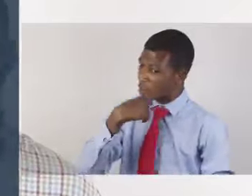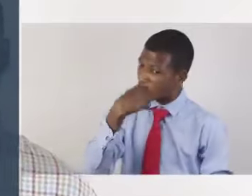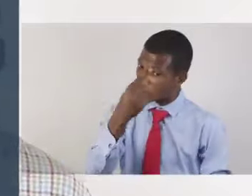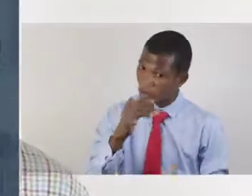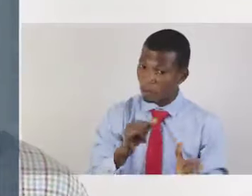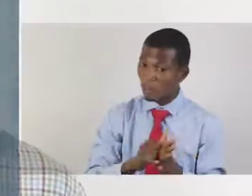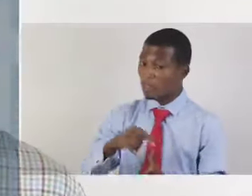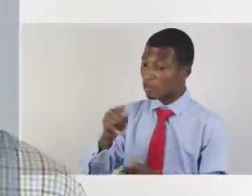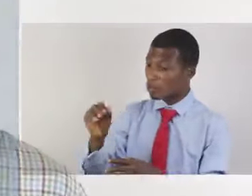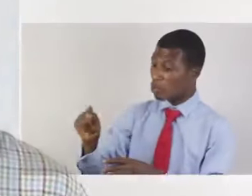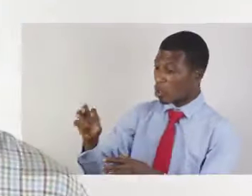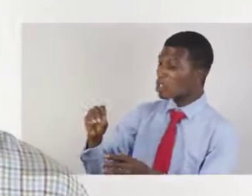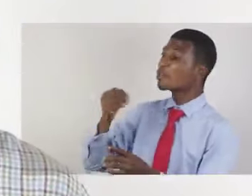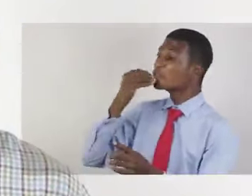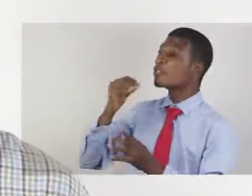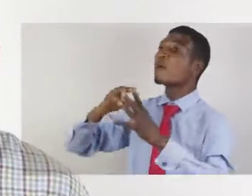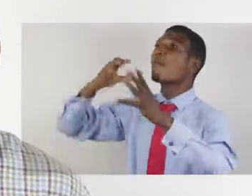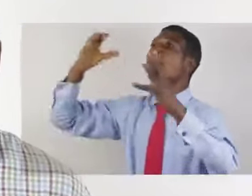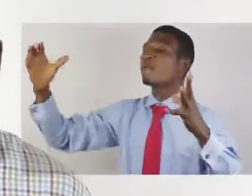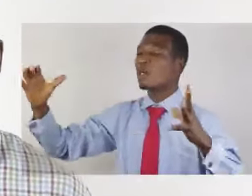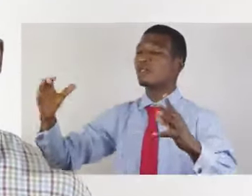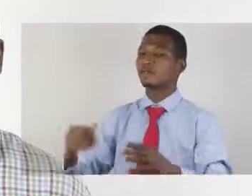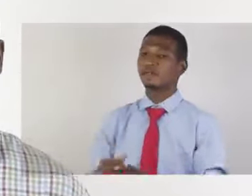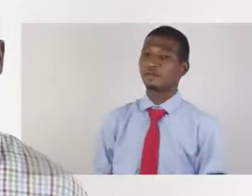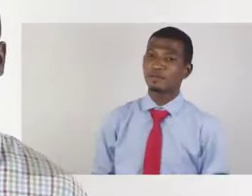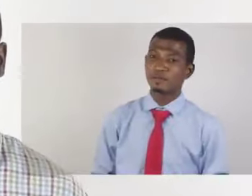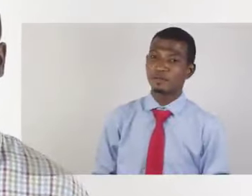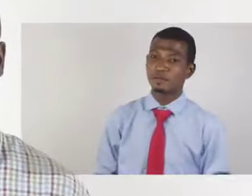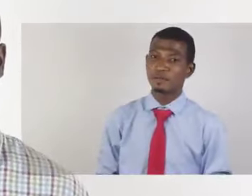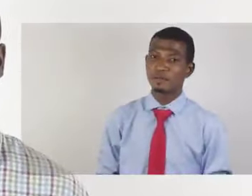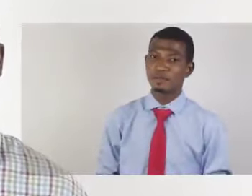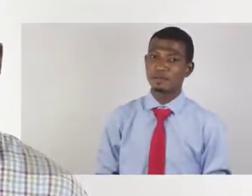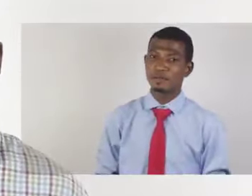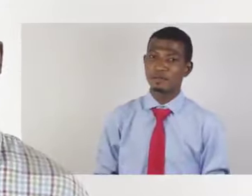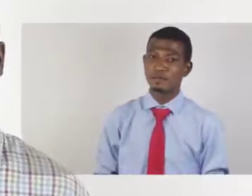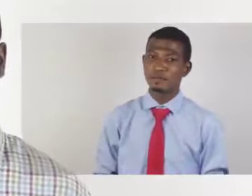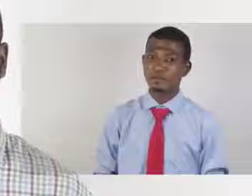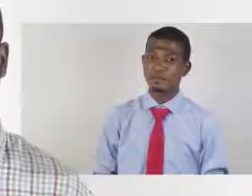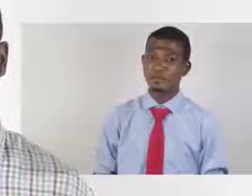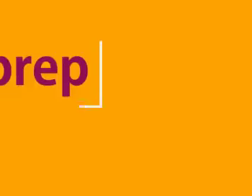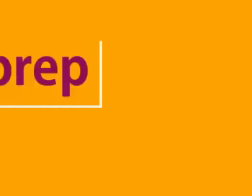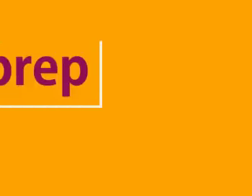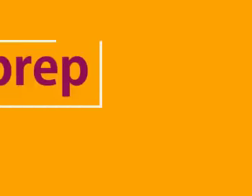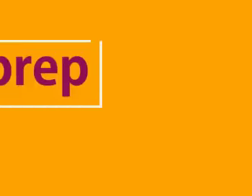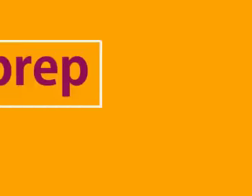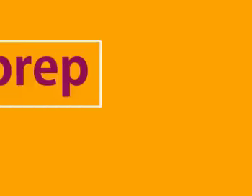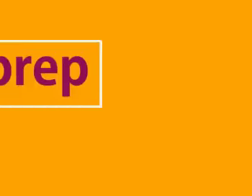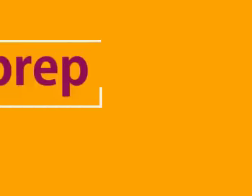I am only trying to tell you how much of food that Tola ate.